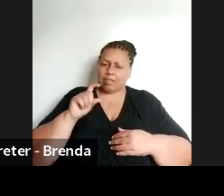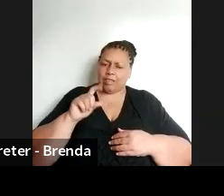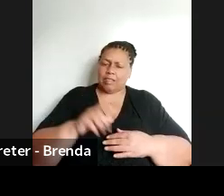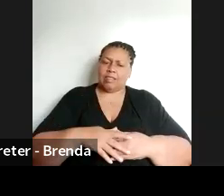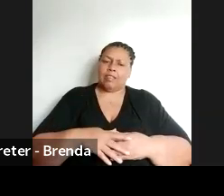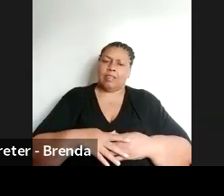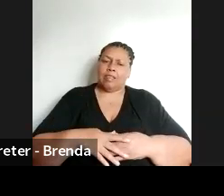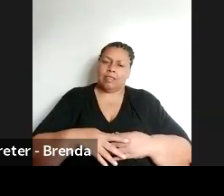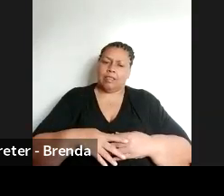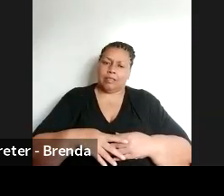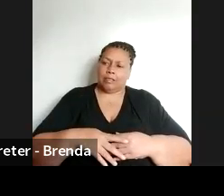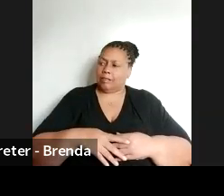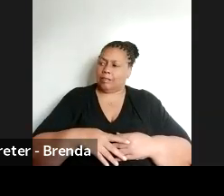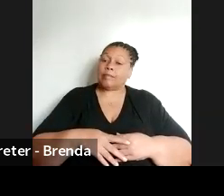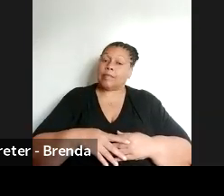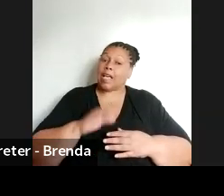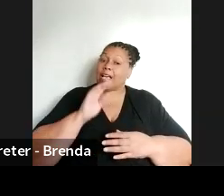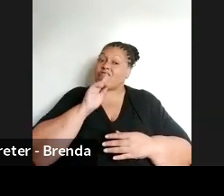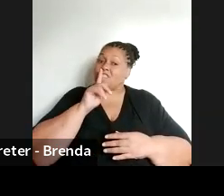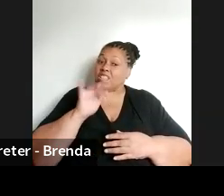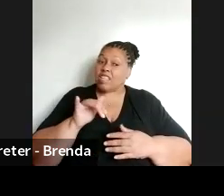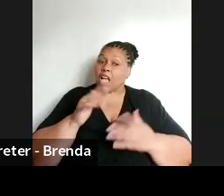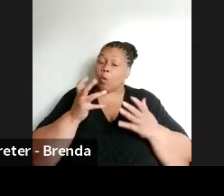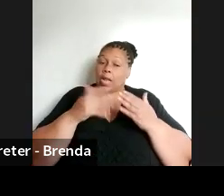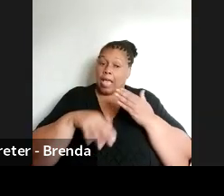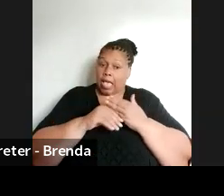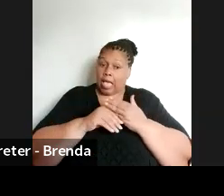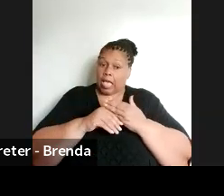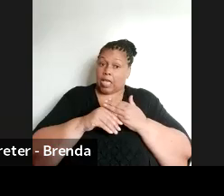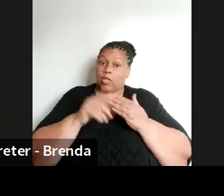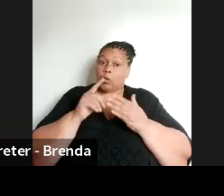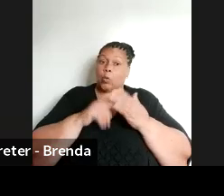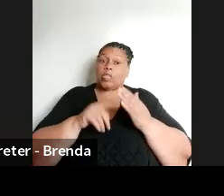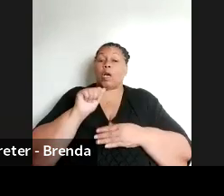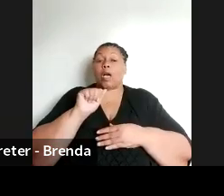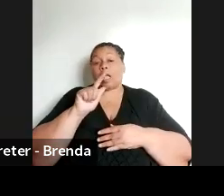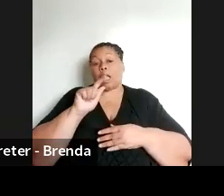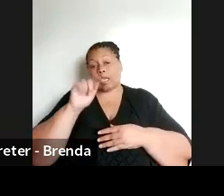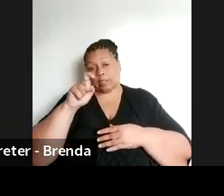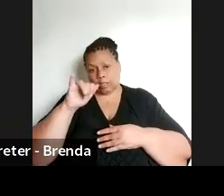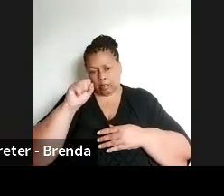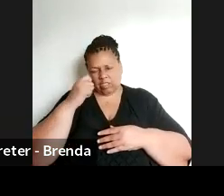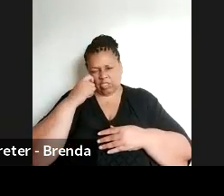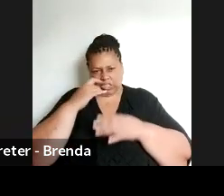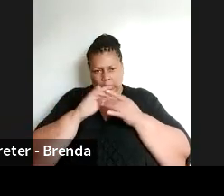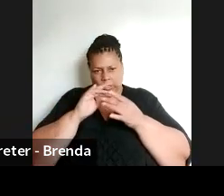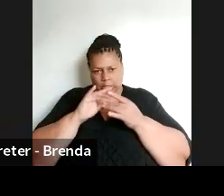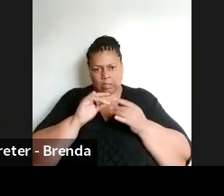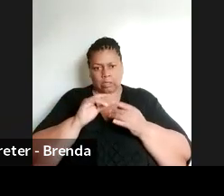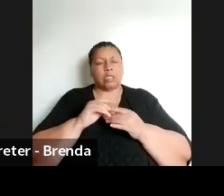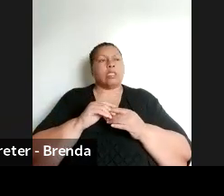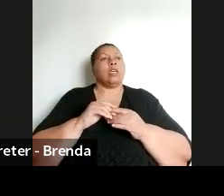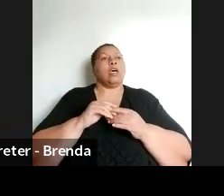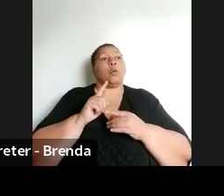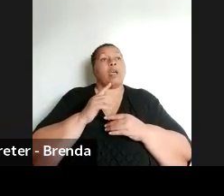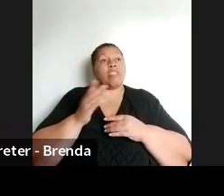Well, actually, I want to add this to what Alexis just said. So one thing, my